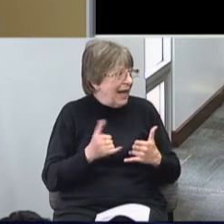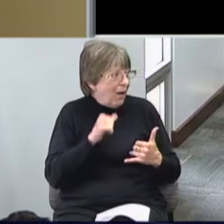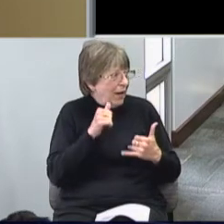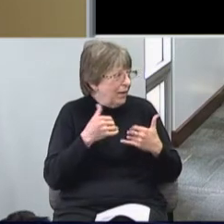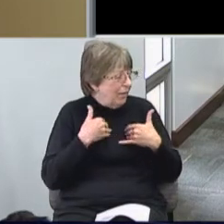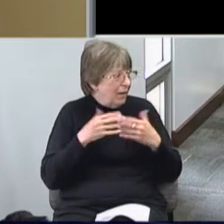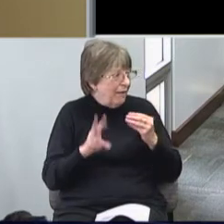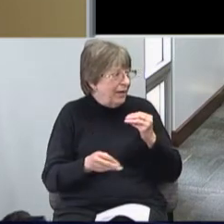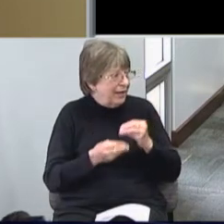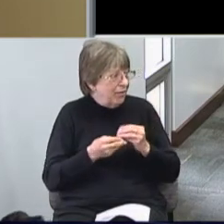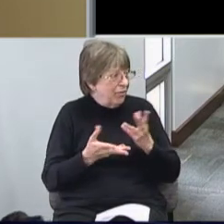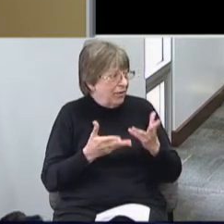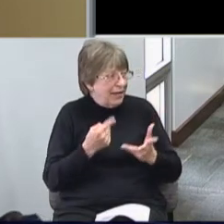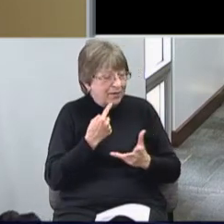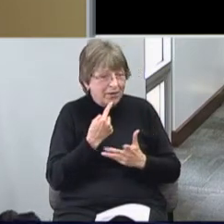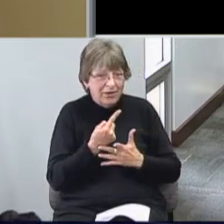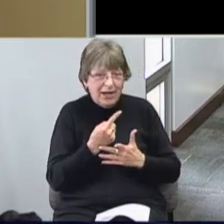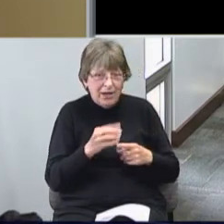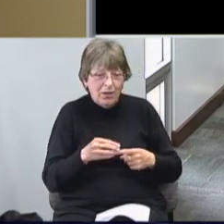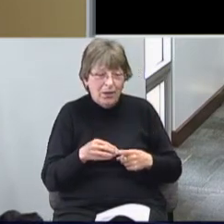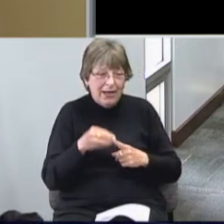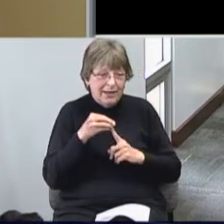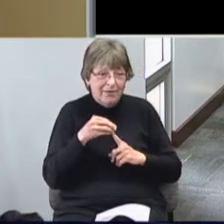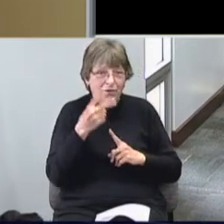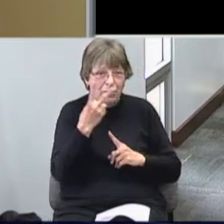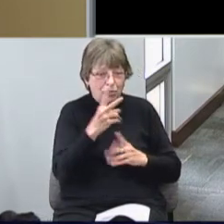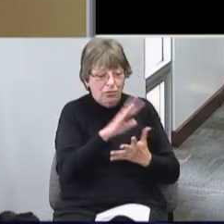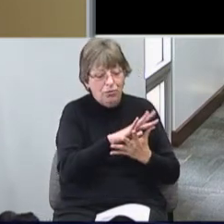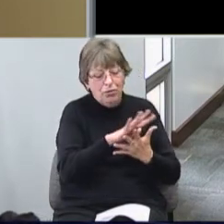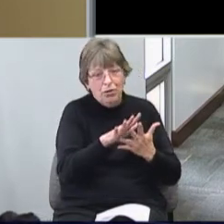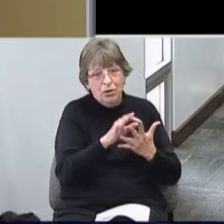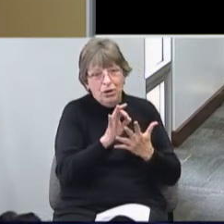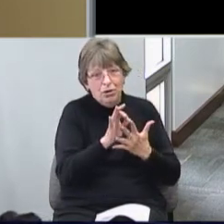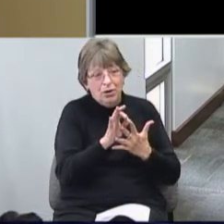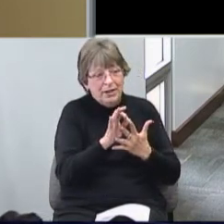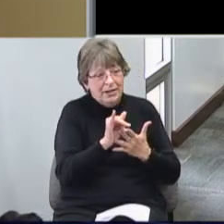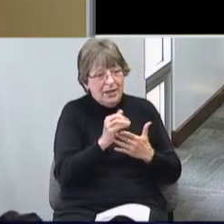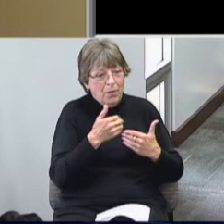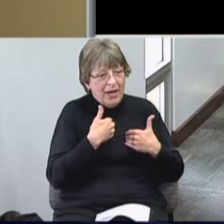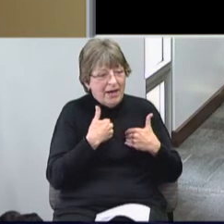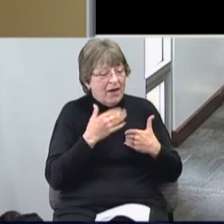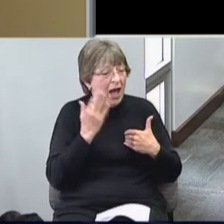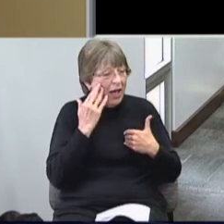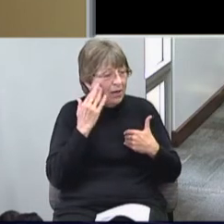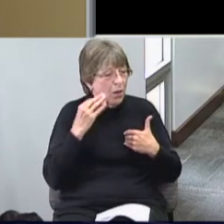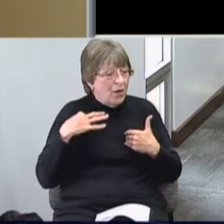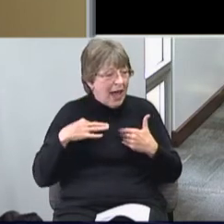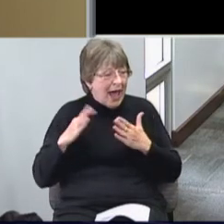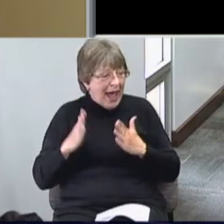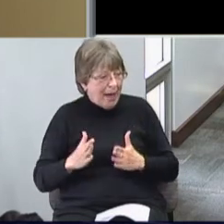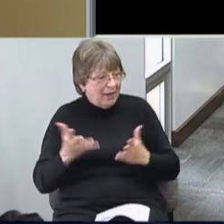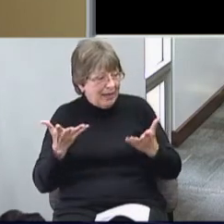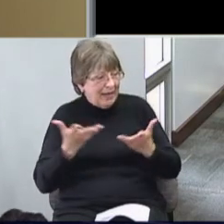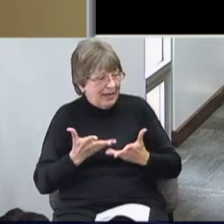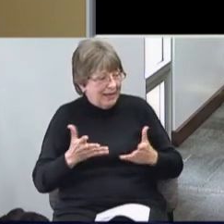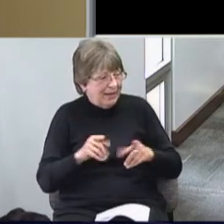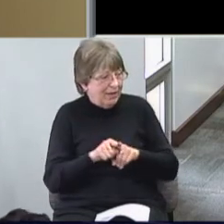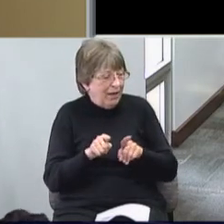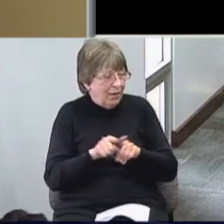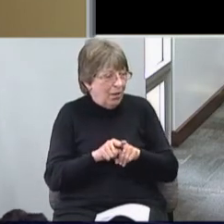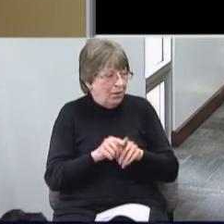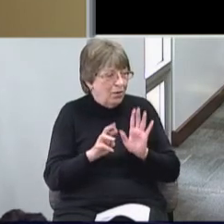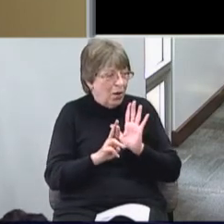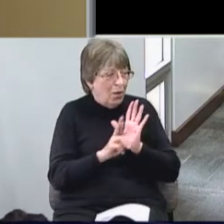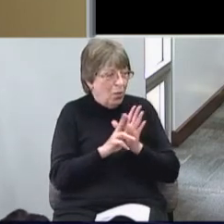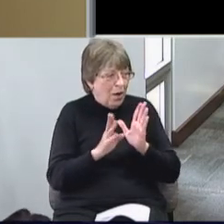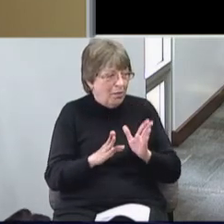anything else to present to you except for the two options, but I do know the applicant is here, as well as a representative from the Houston Whiteside District who